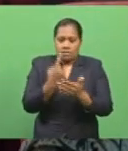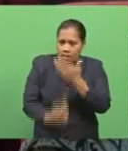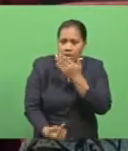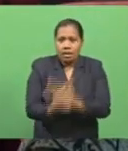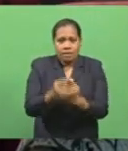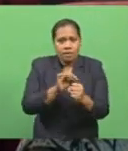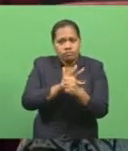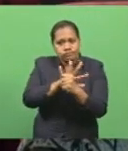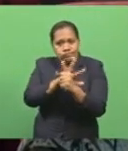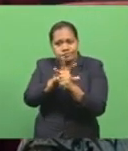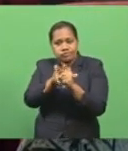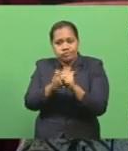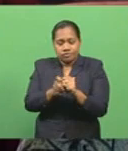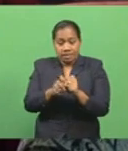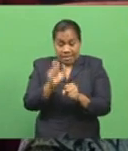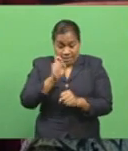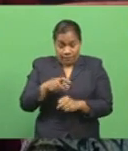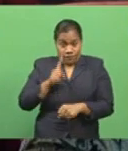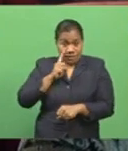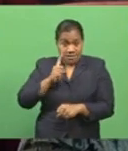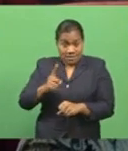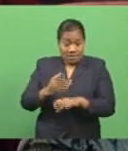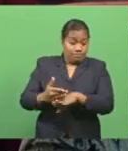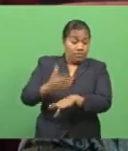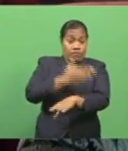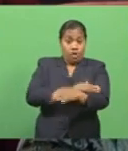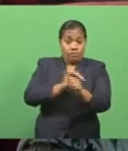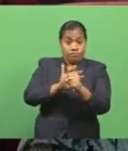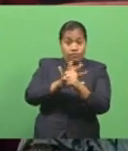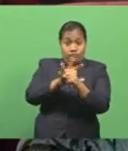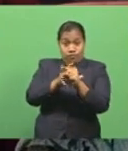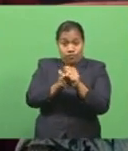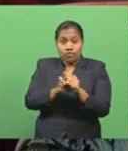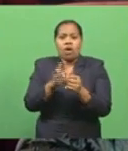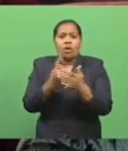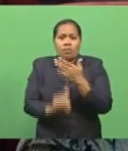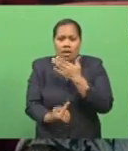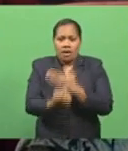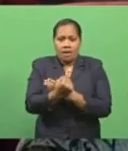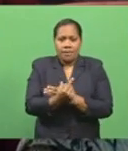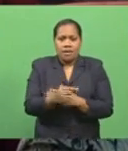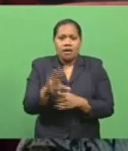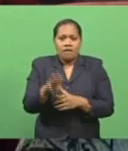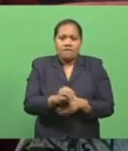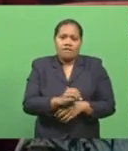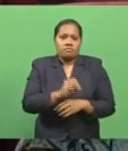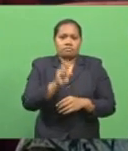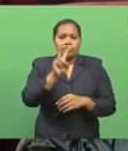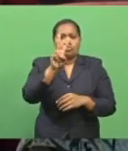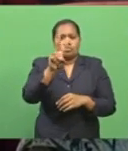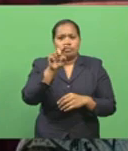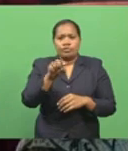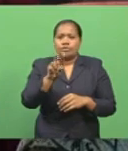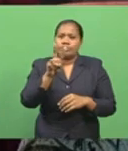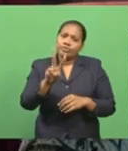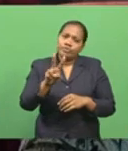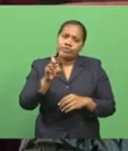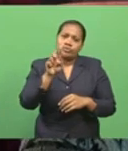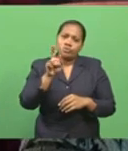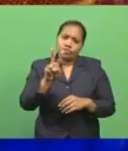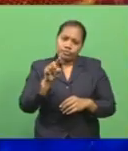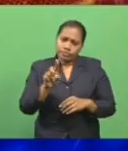before coronavirus hit us, we were going down from 3 to 0.2 to 2.7, going down towards